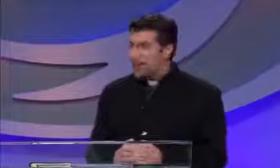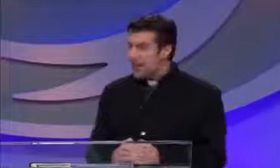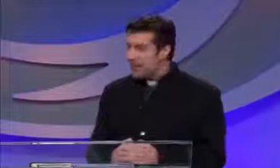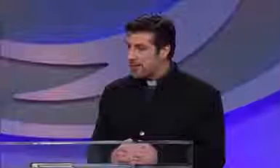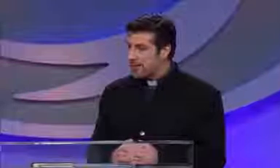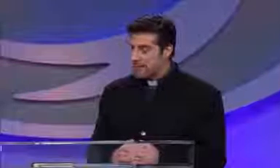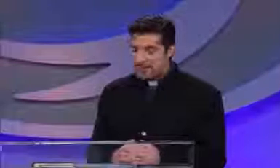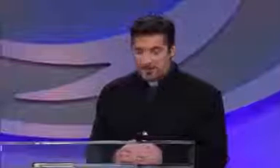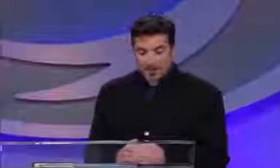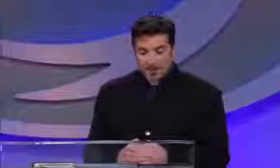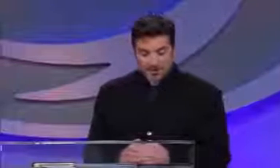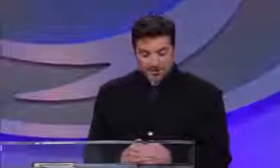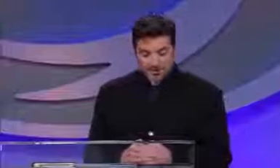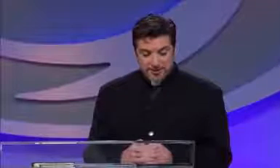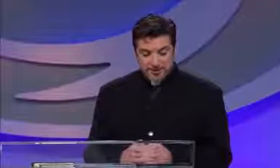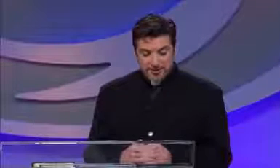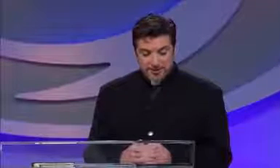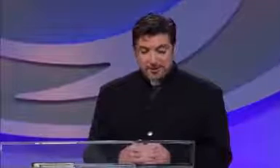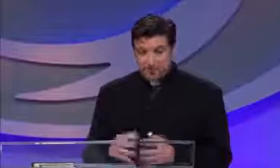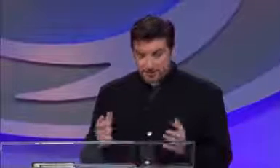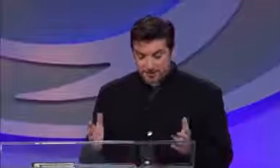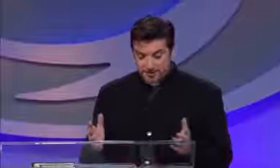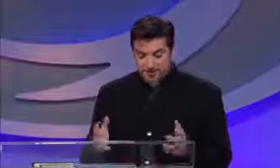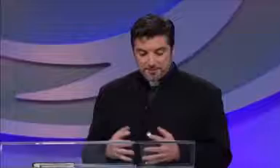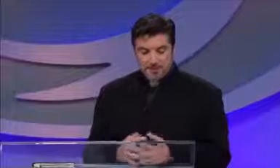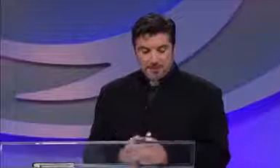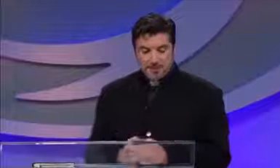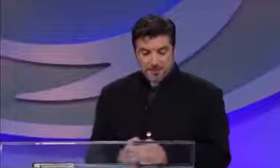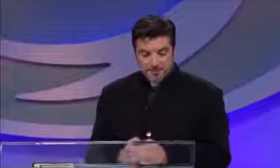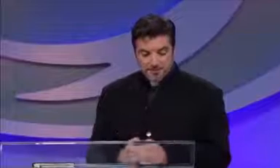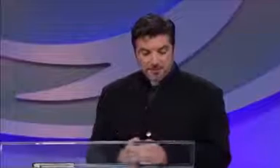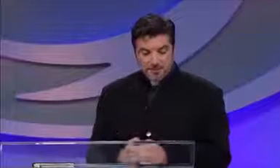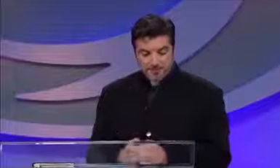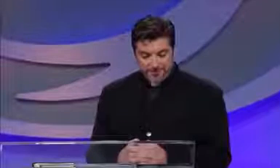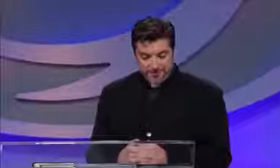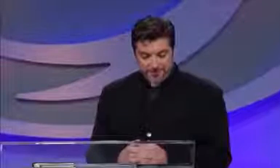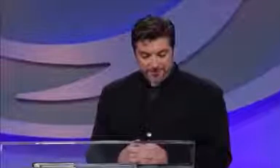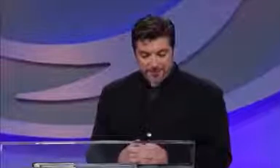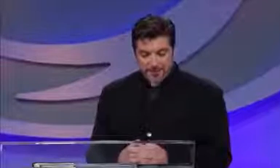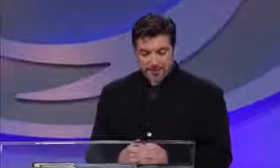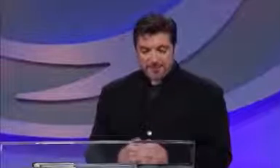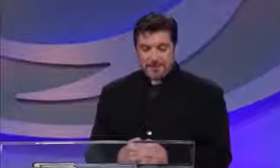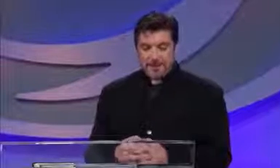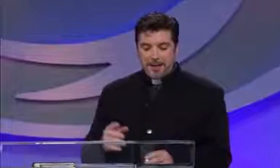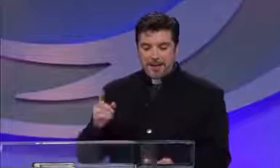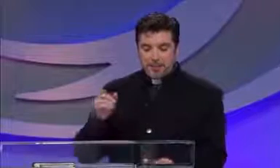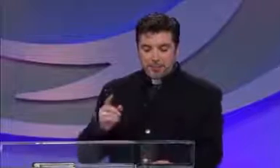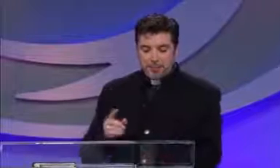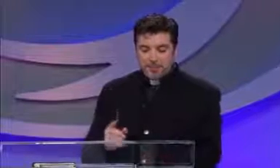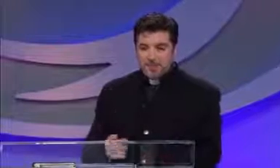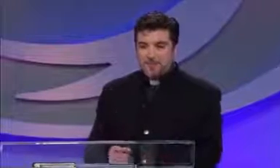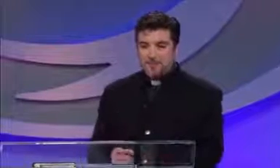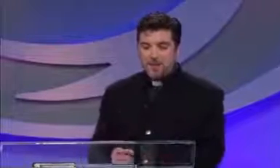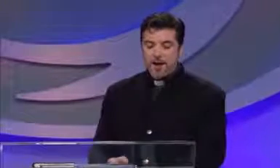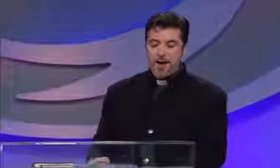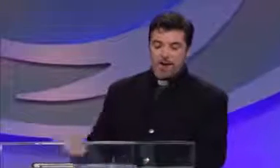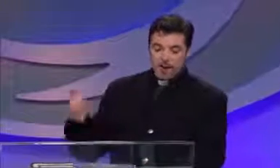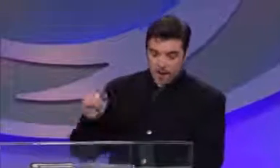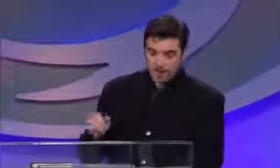Together we, Catholics and Protestants, Lutherans, believe and confess that by